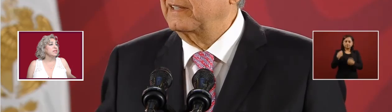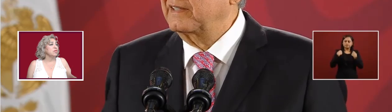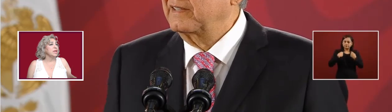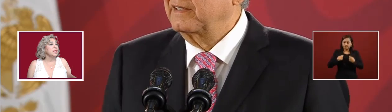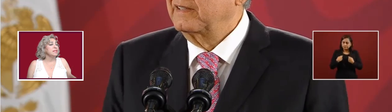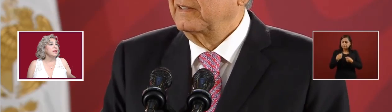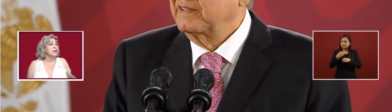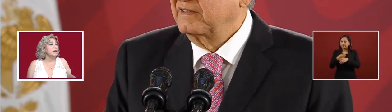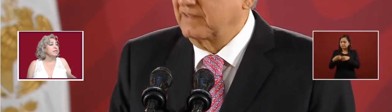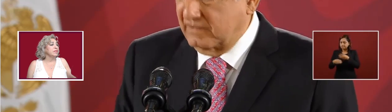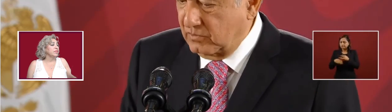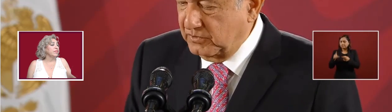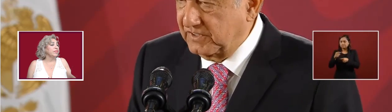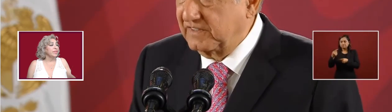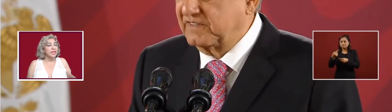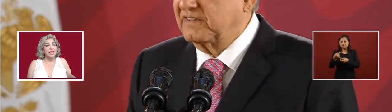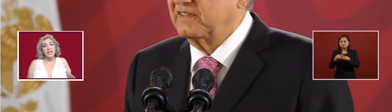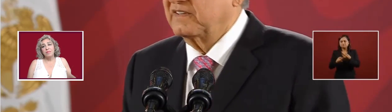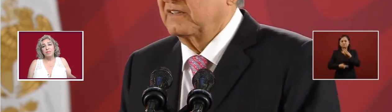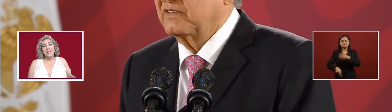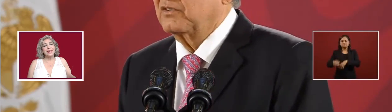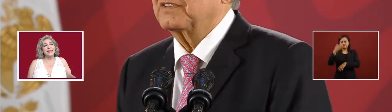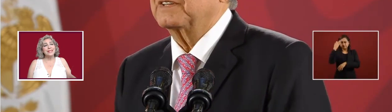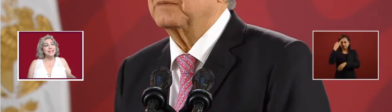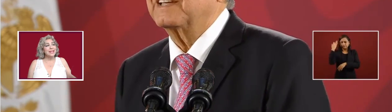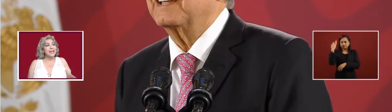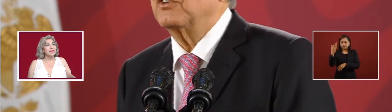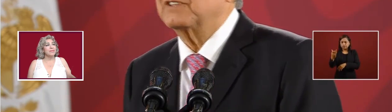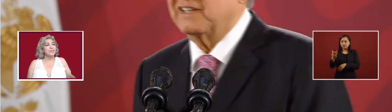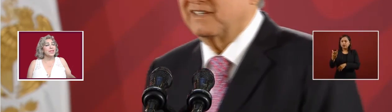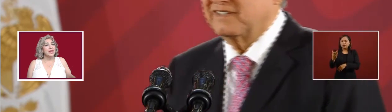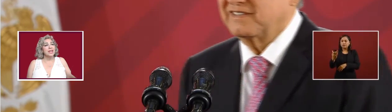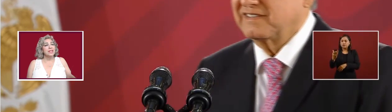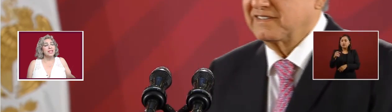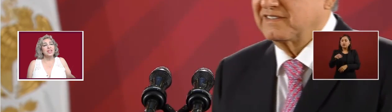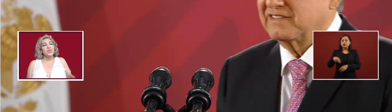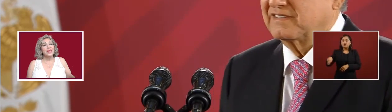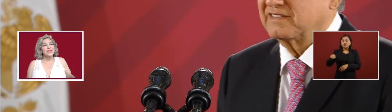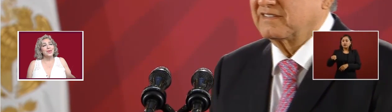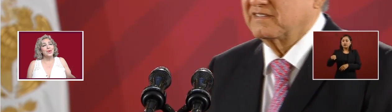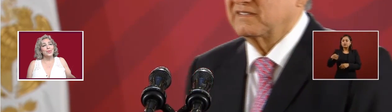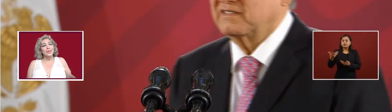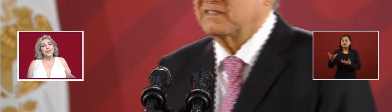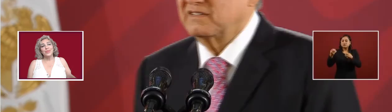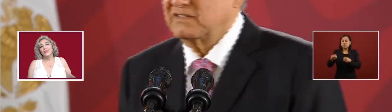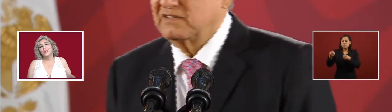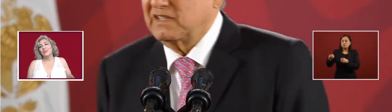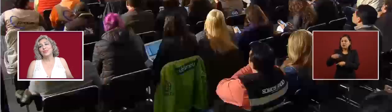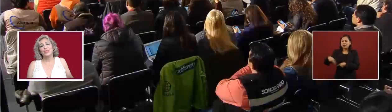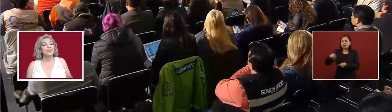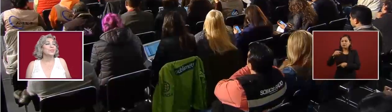and they don't get there. But, like they say, they don't get the note.